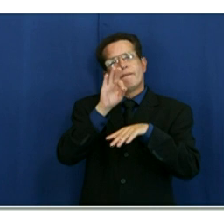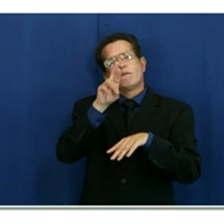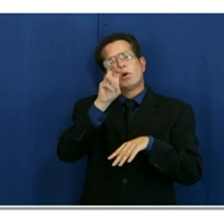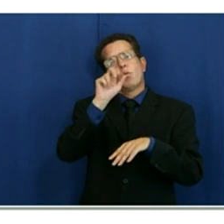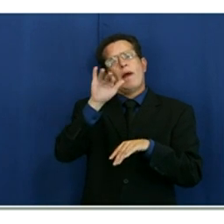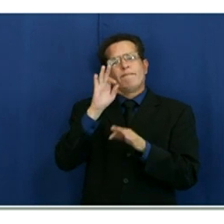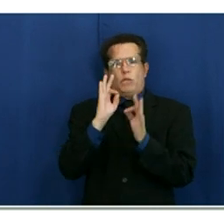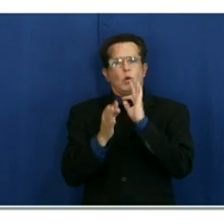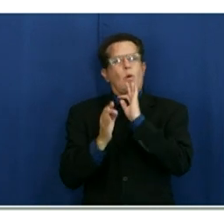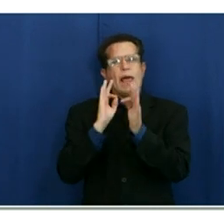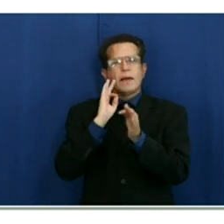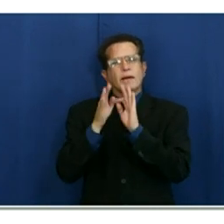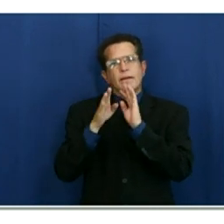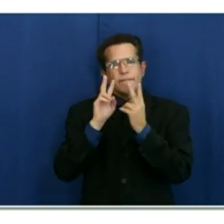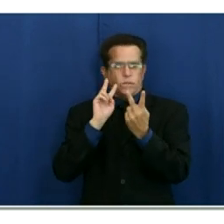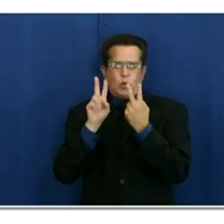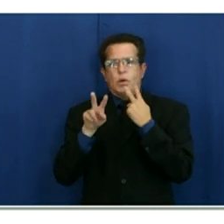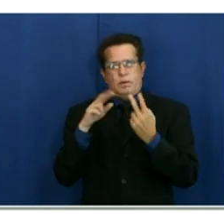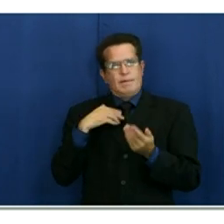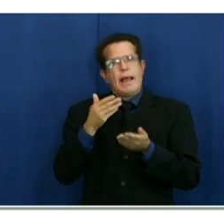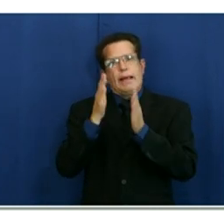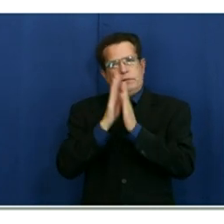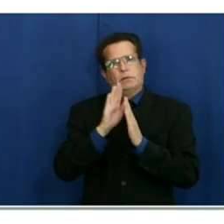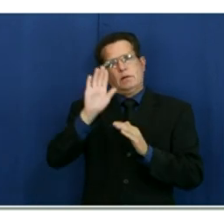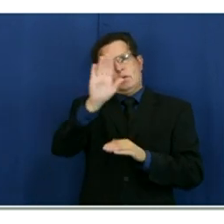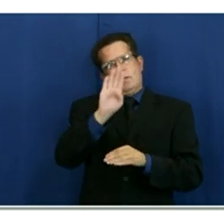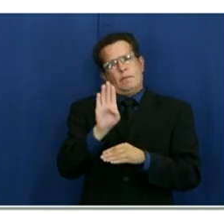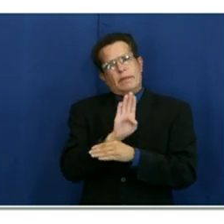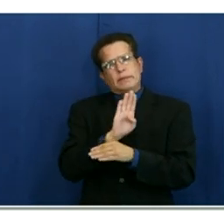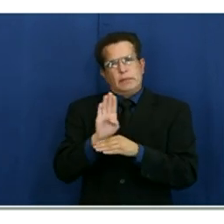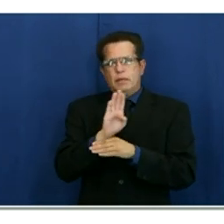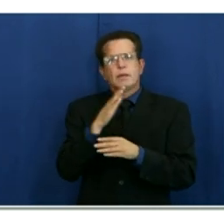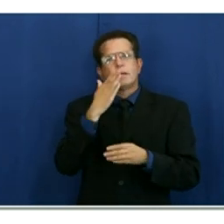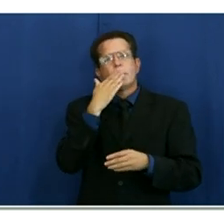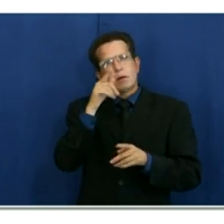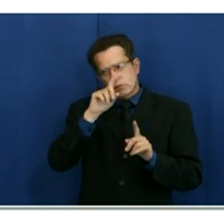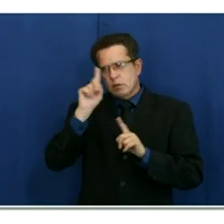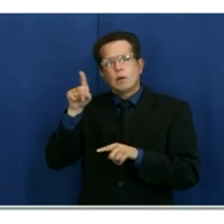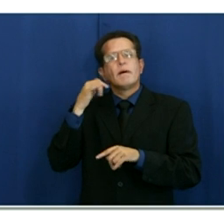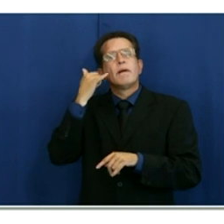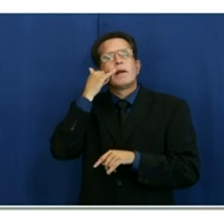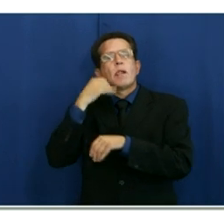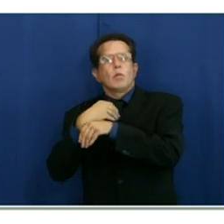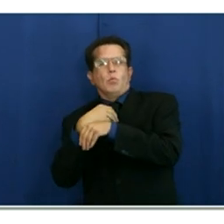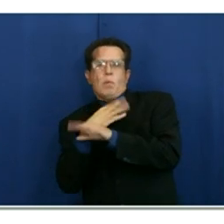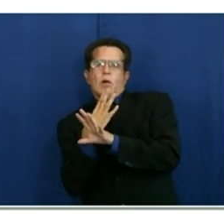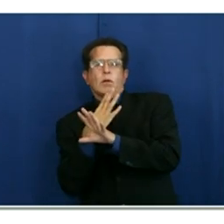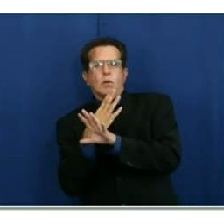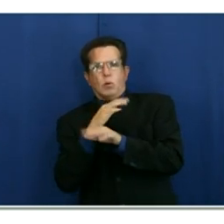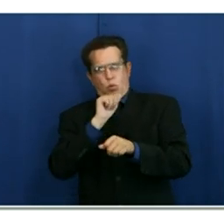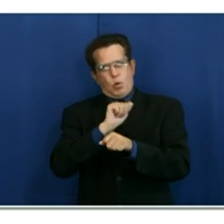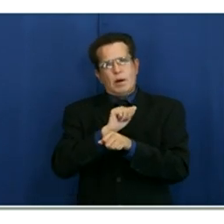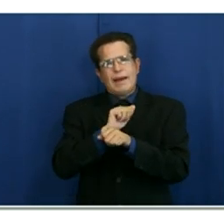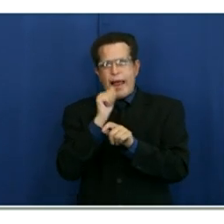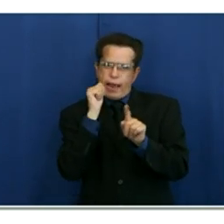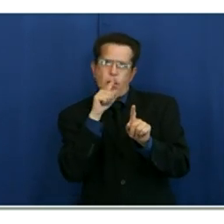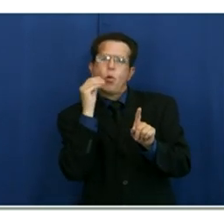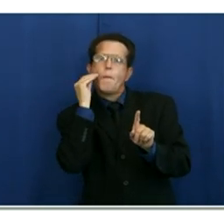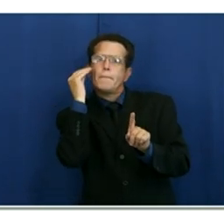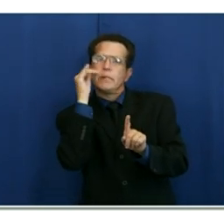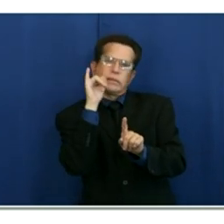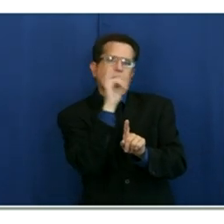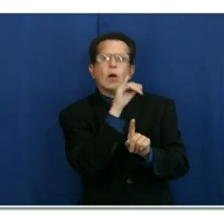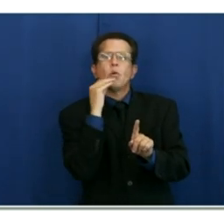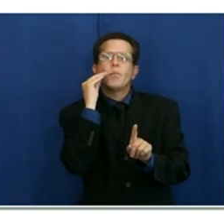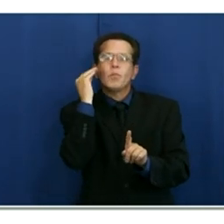asking businesses to really focus on teleworking or telecommuting, commuting from